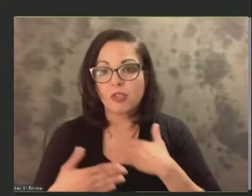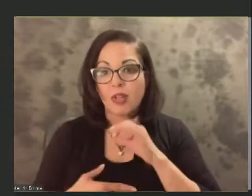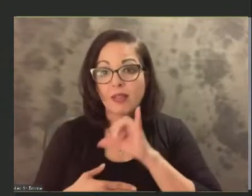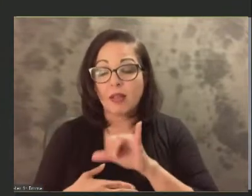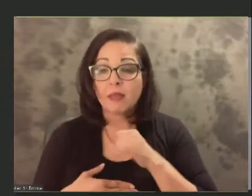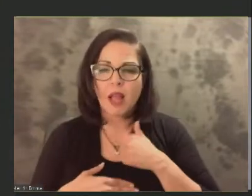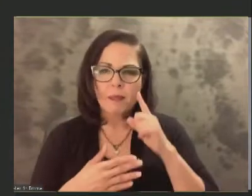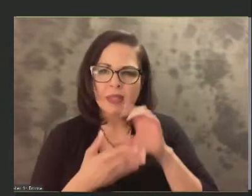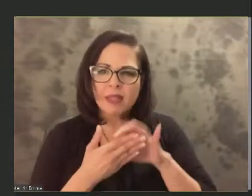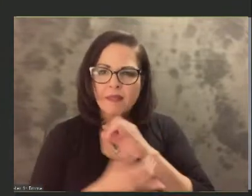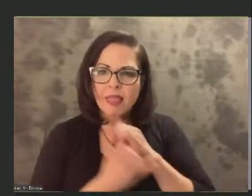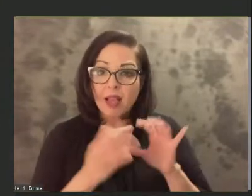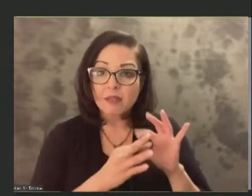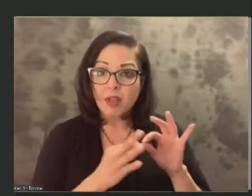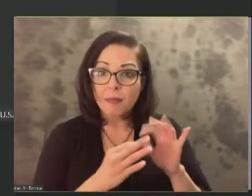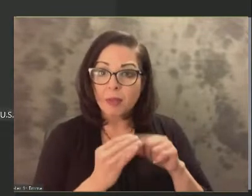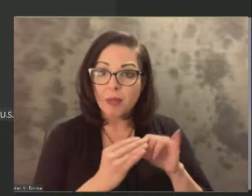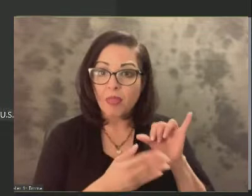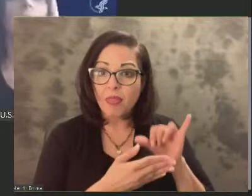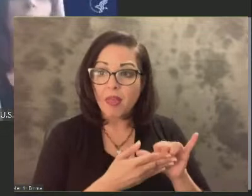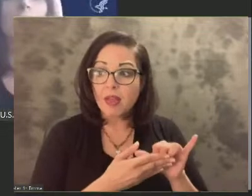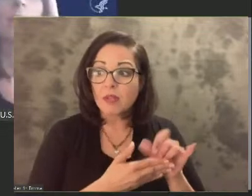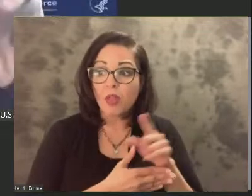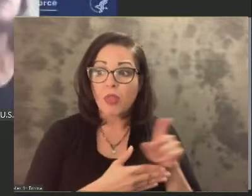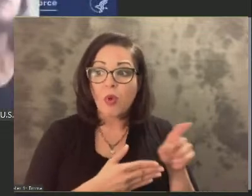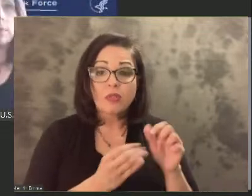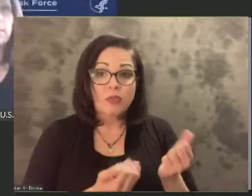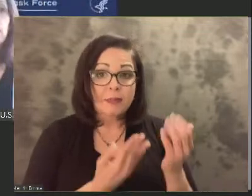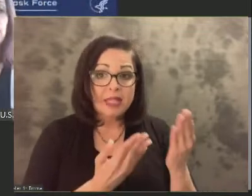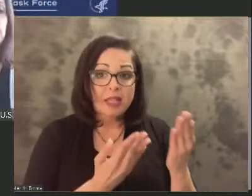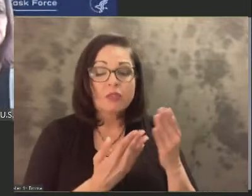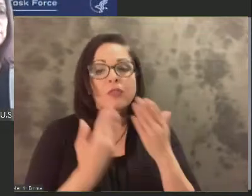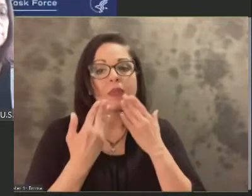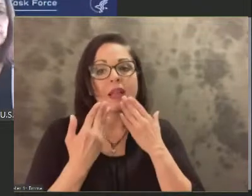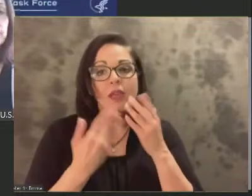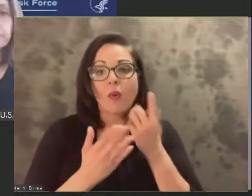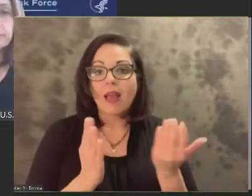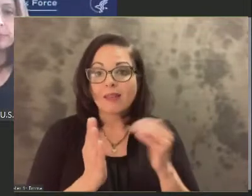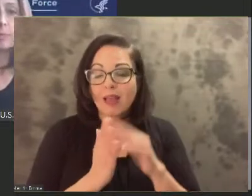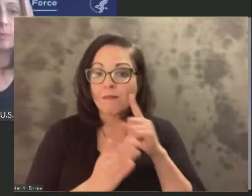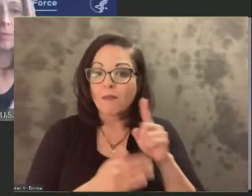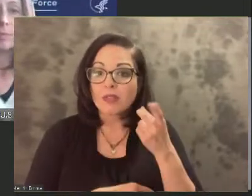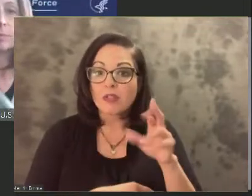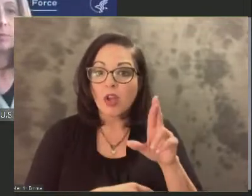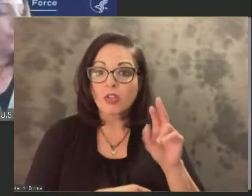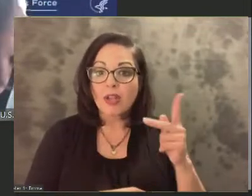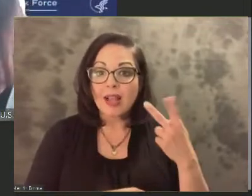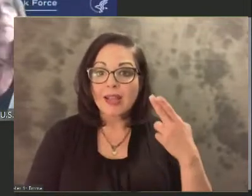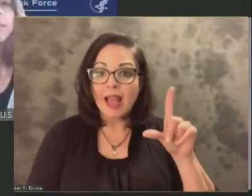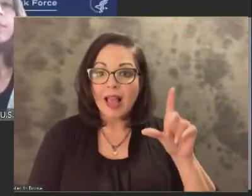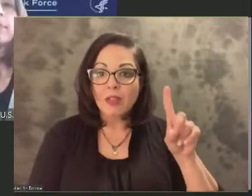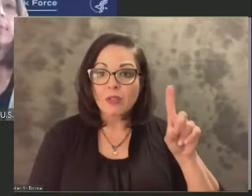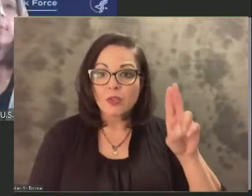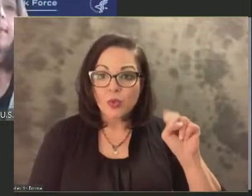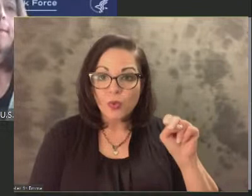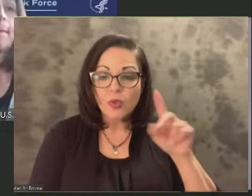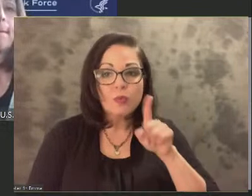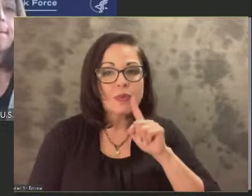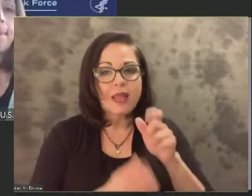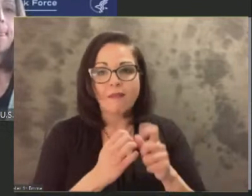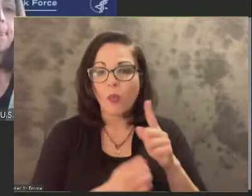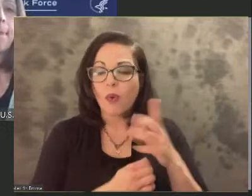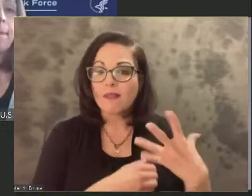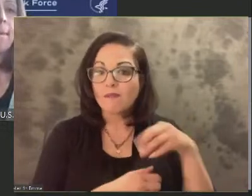last comment on that, on those slate of recommendations. So just thank you again, Dr. Calhoun, and everyone involved with